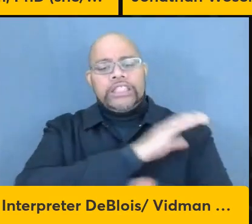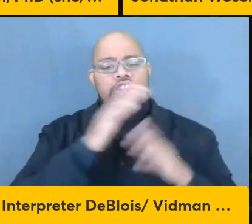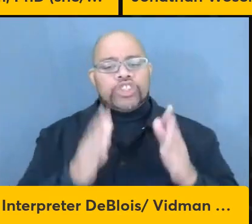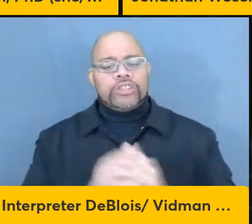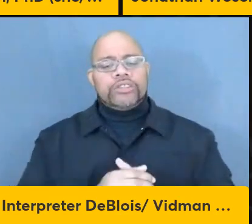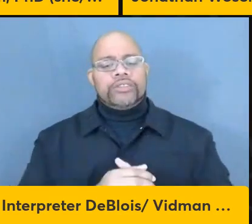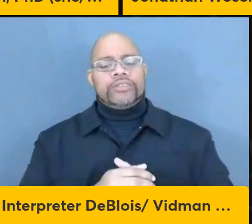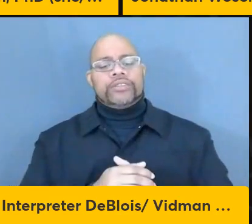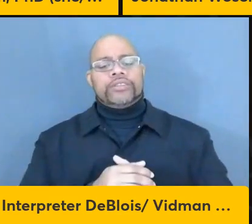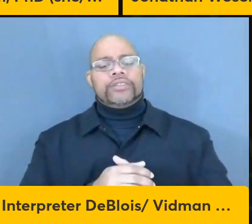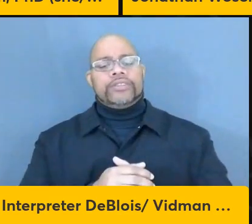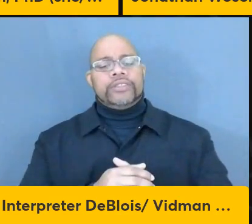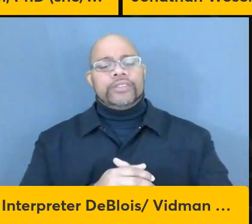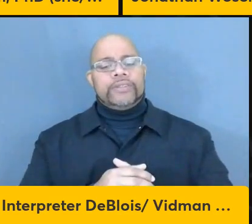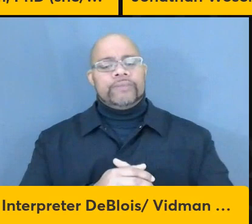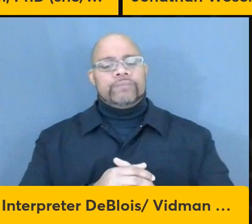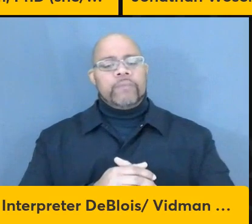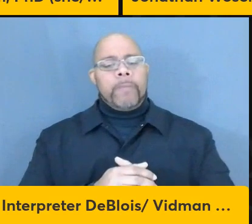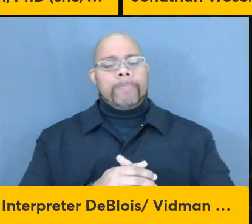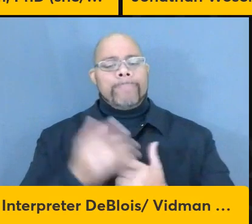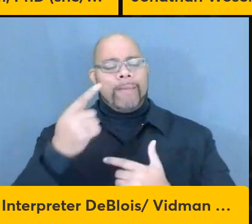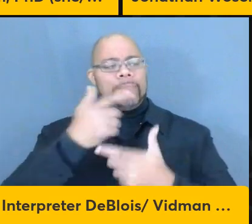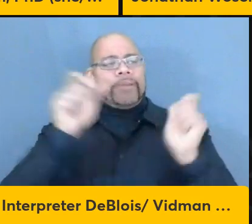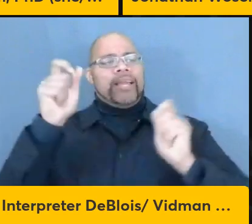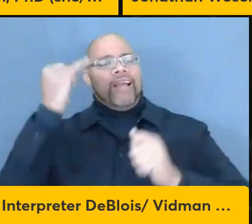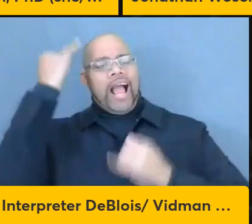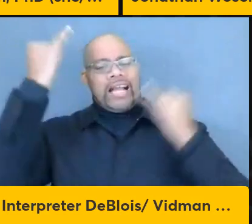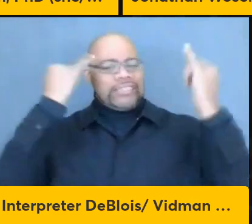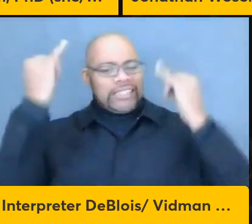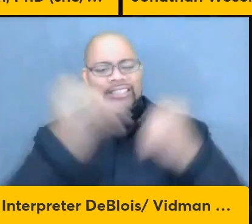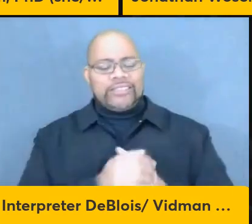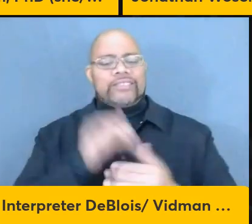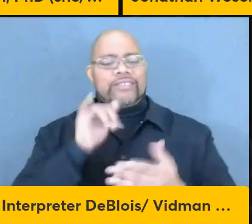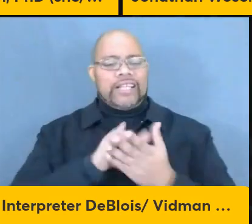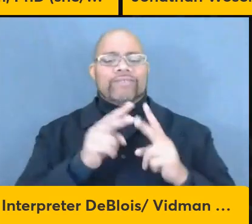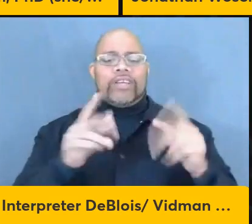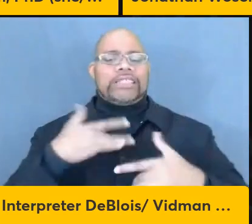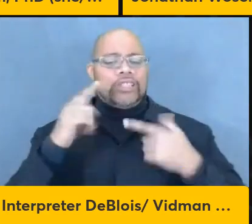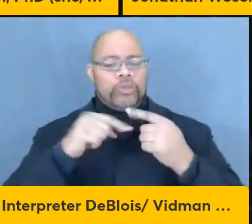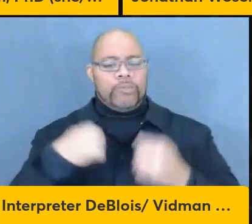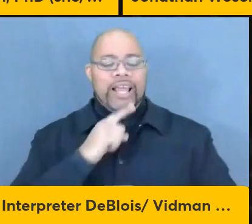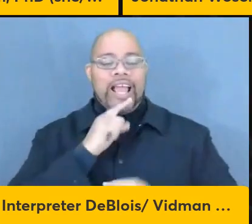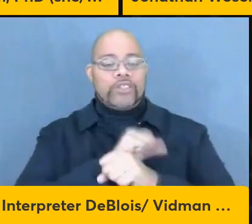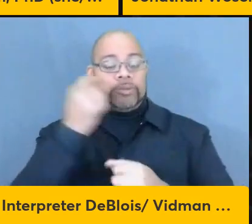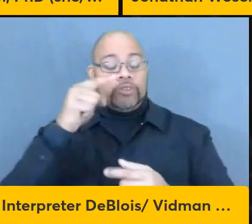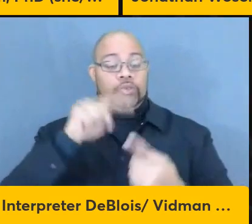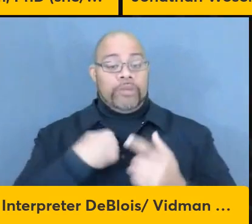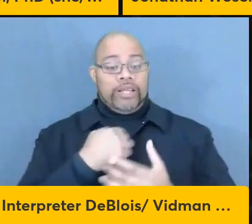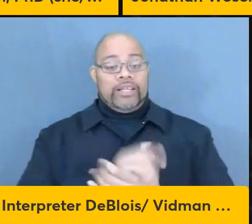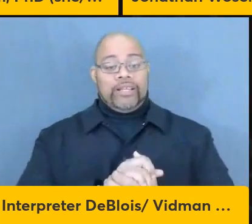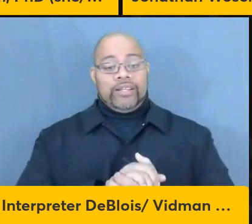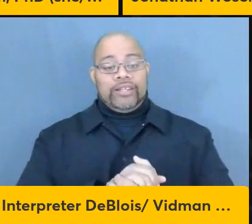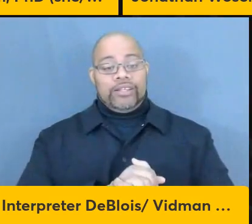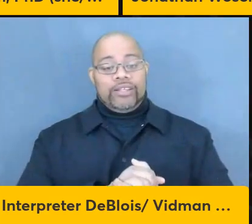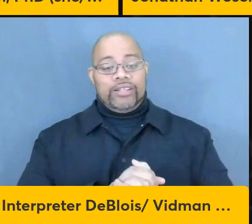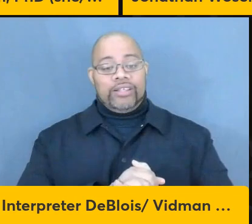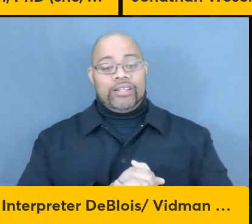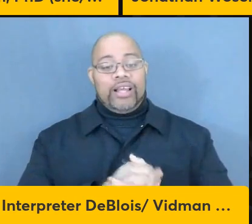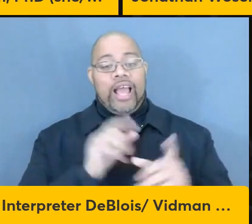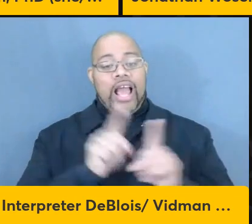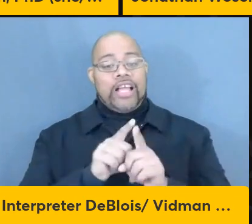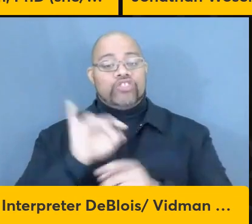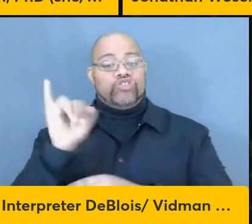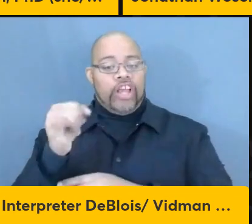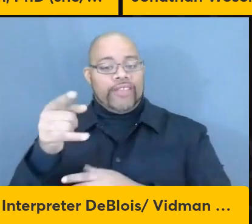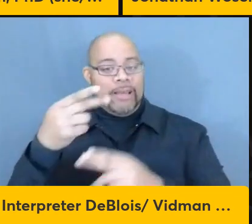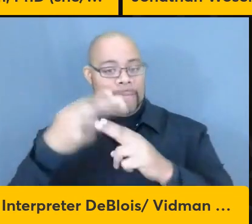coming up with solutions to big, grand ideas. That's very exciting to me, actually, because for me, as Jonathan kind